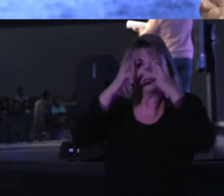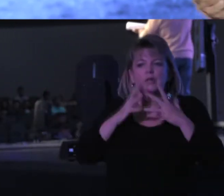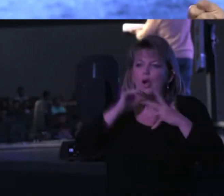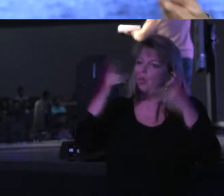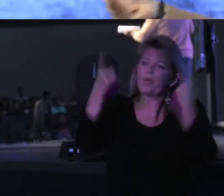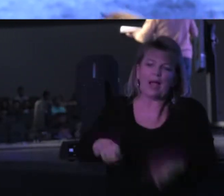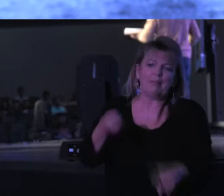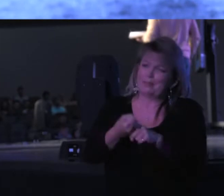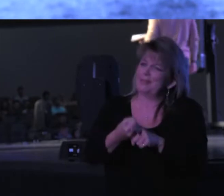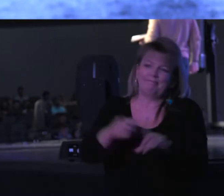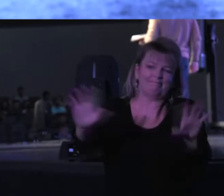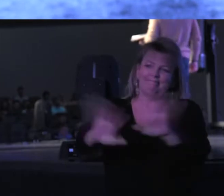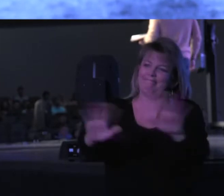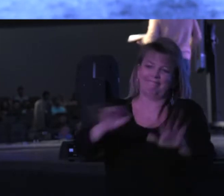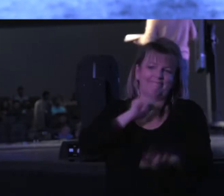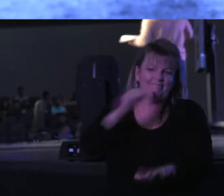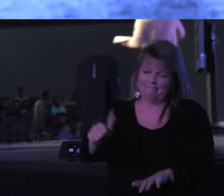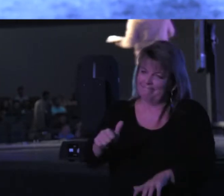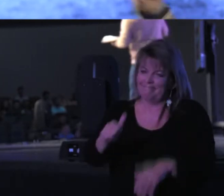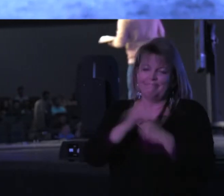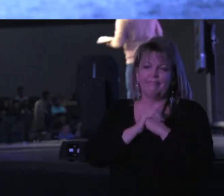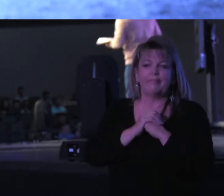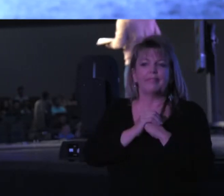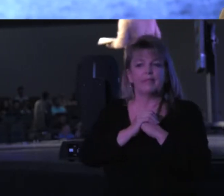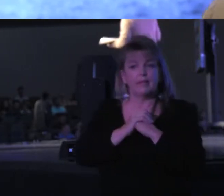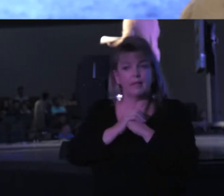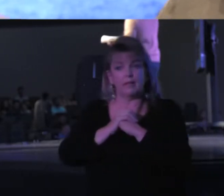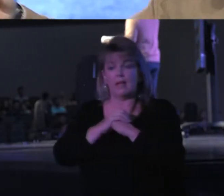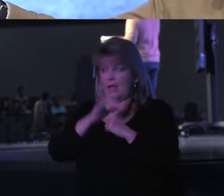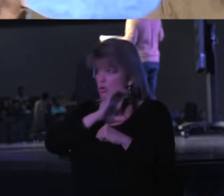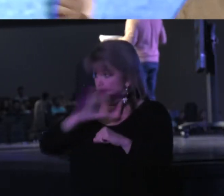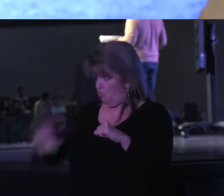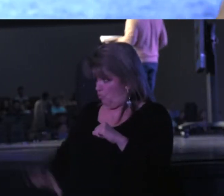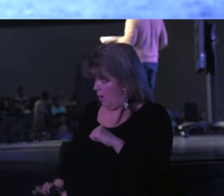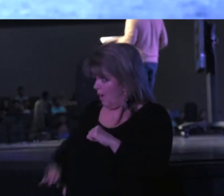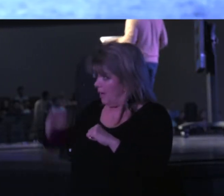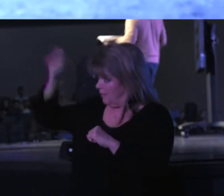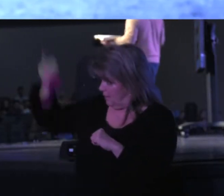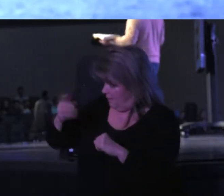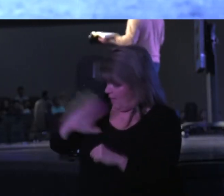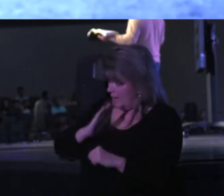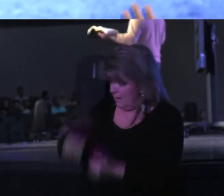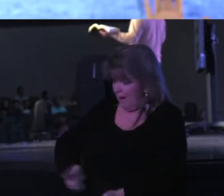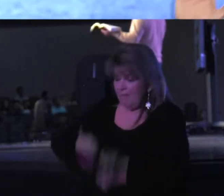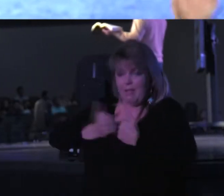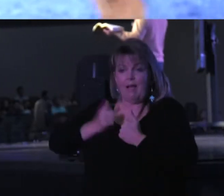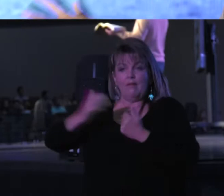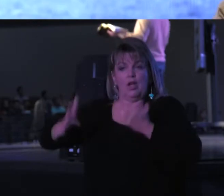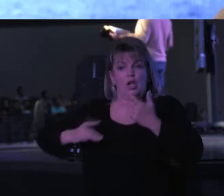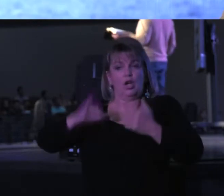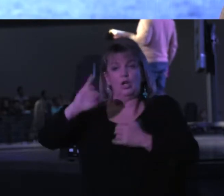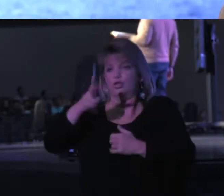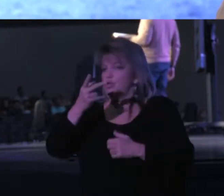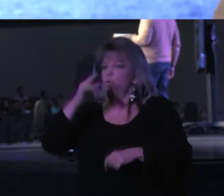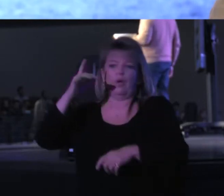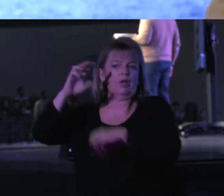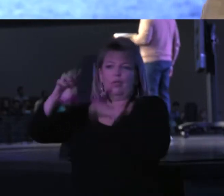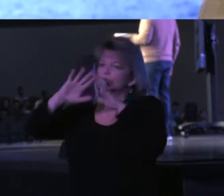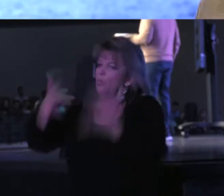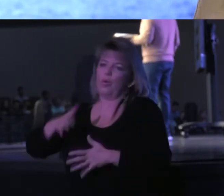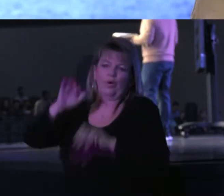sorrow. It is not. Now, having Christ invites into our life joy that this world cannot